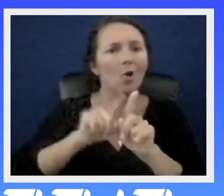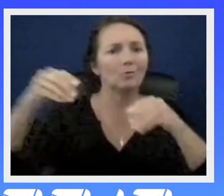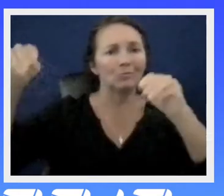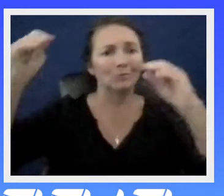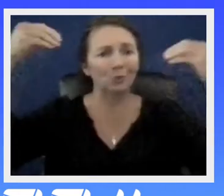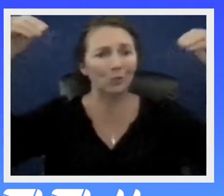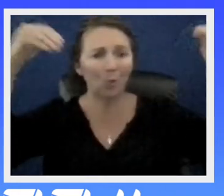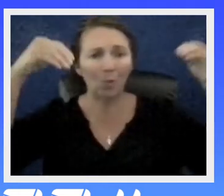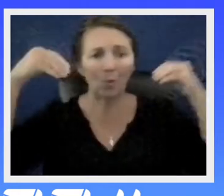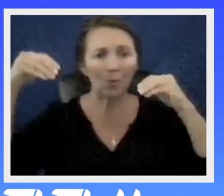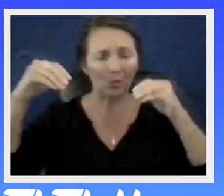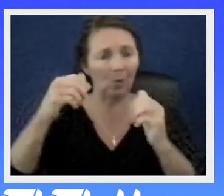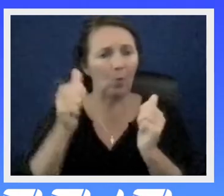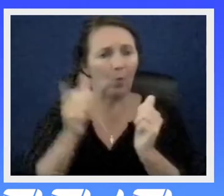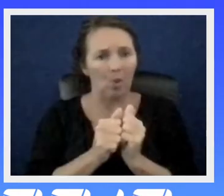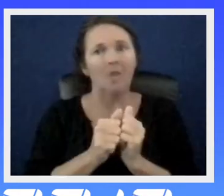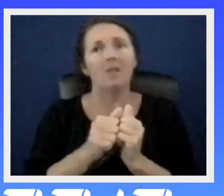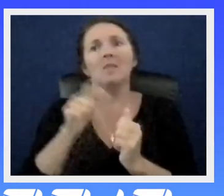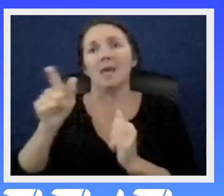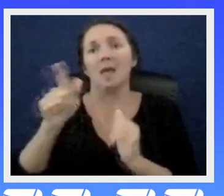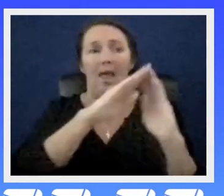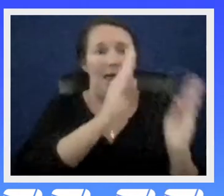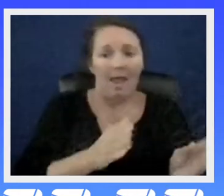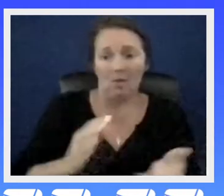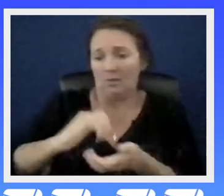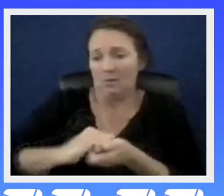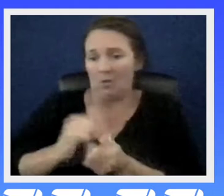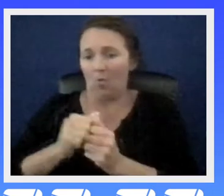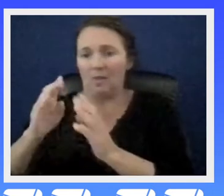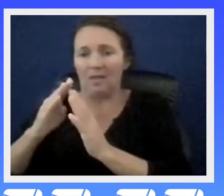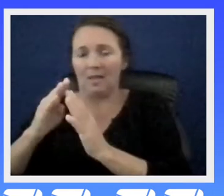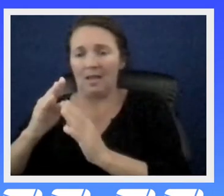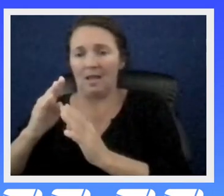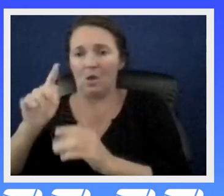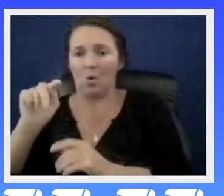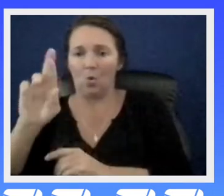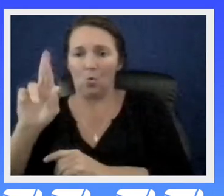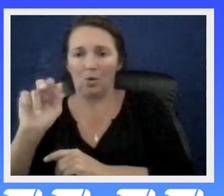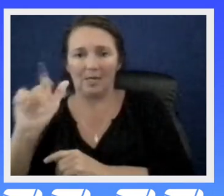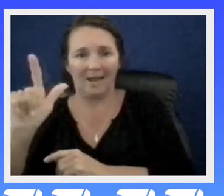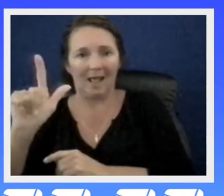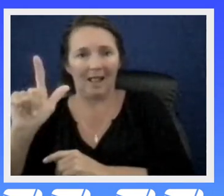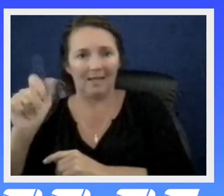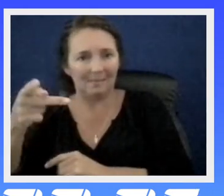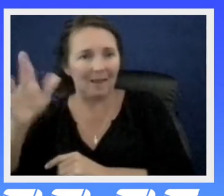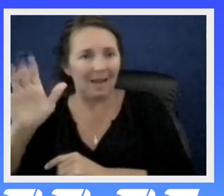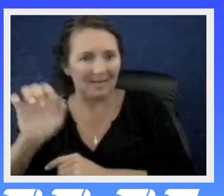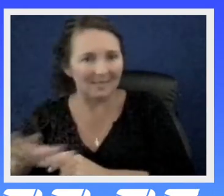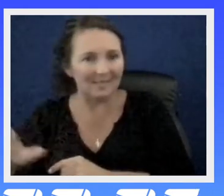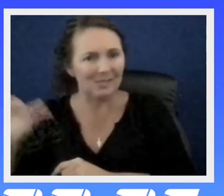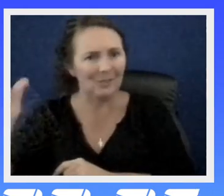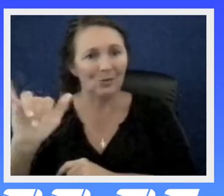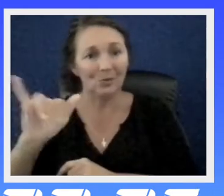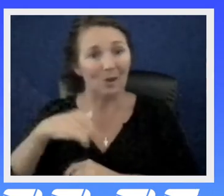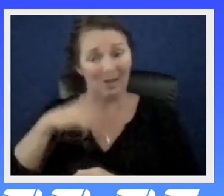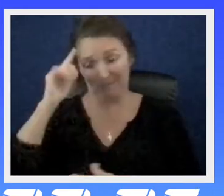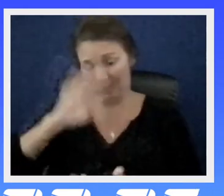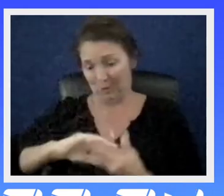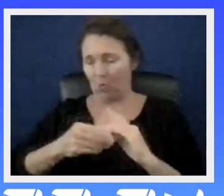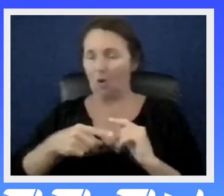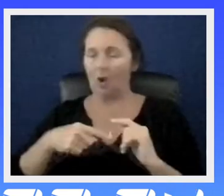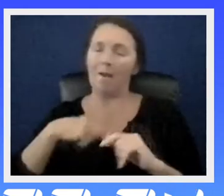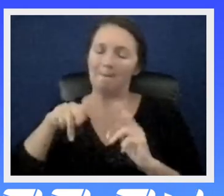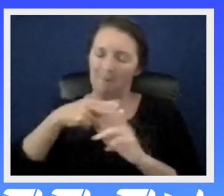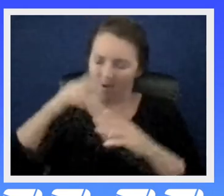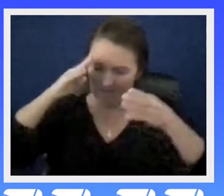can be coupled with the housing to allow creative space. So I've been doing the work for a long time. I'm not merely a story. I'm all about the work. So really excited